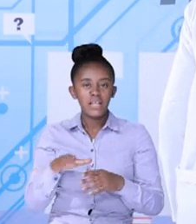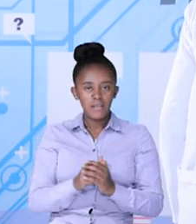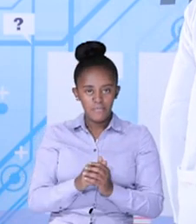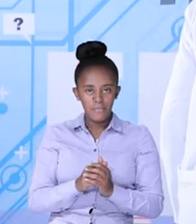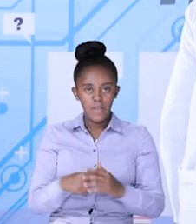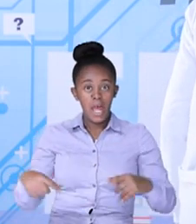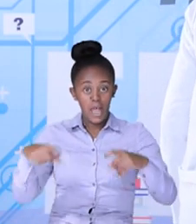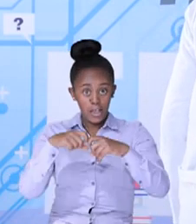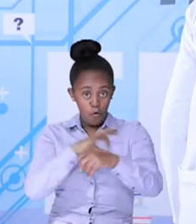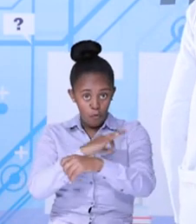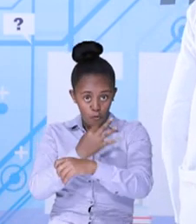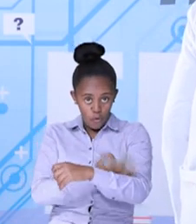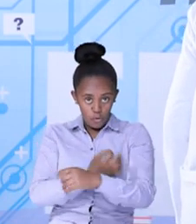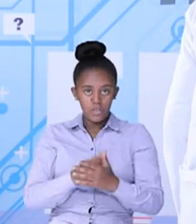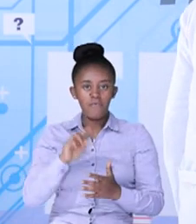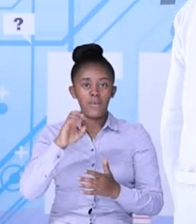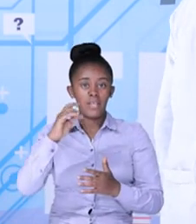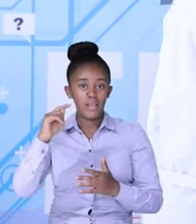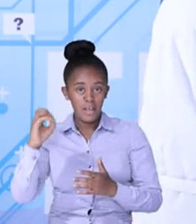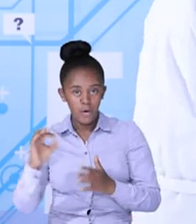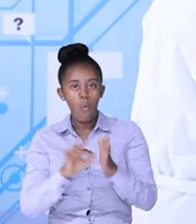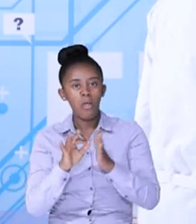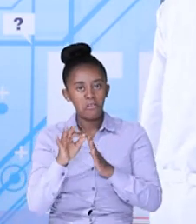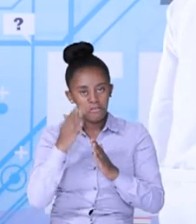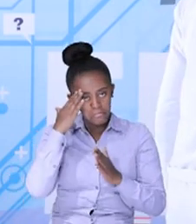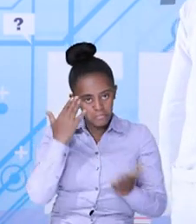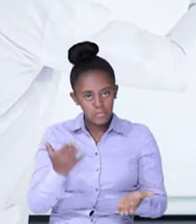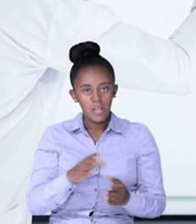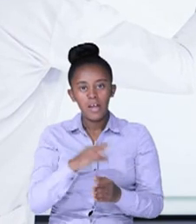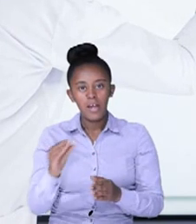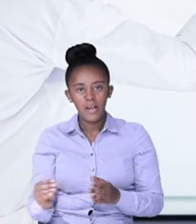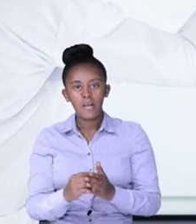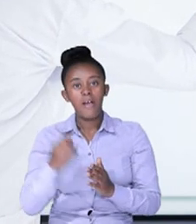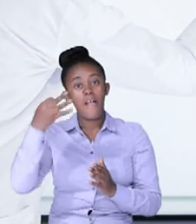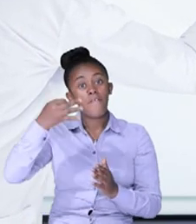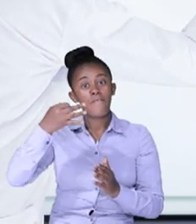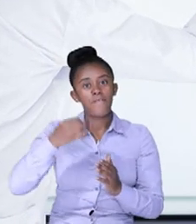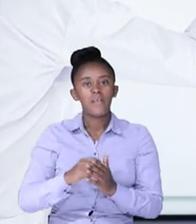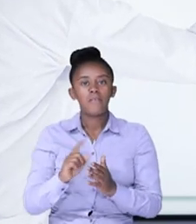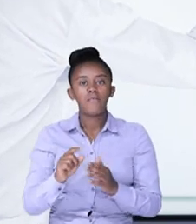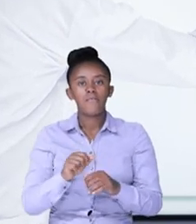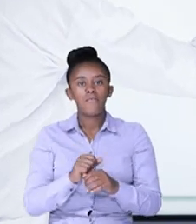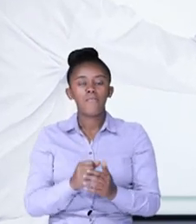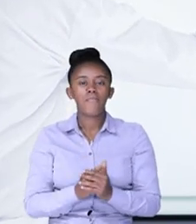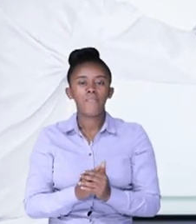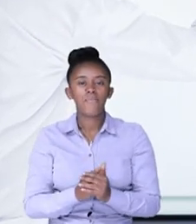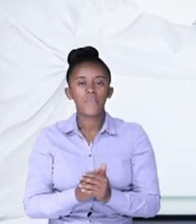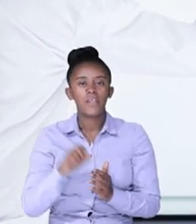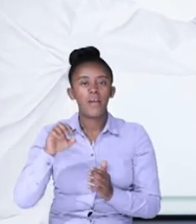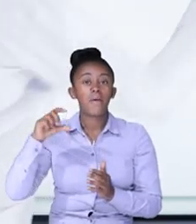the electric force. It's a vector quantity. We already knew this. And F can be given as electric field E times